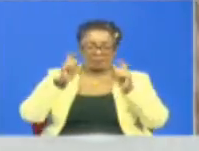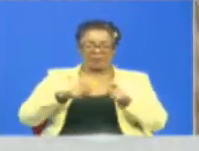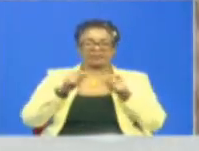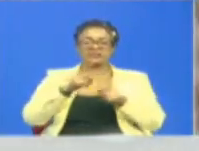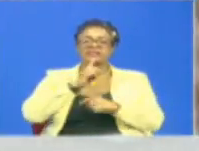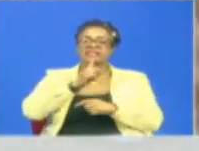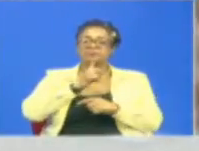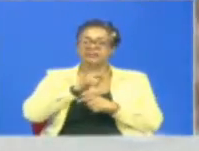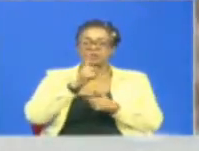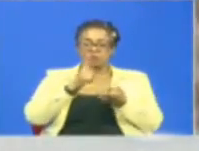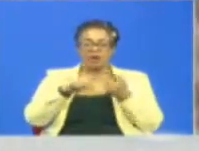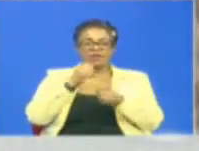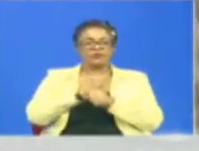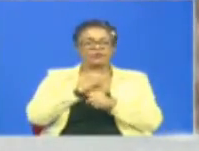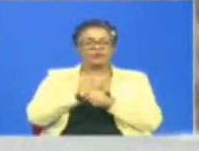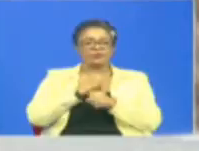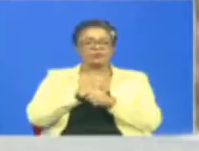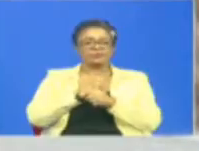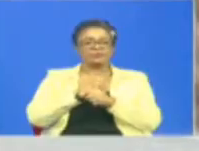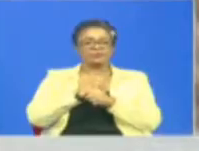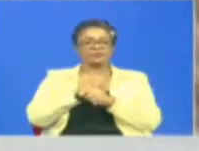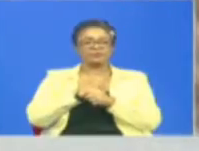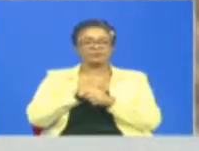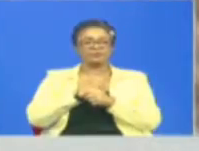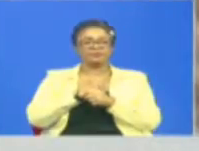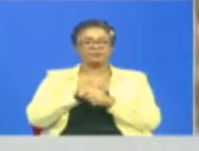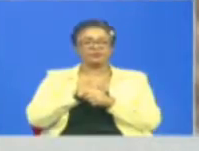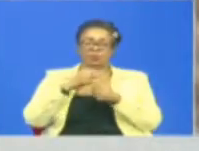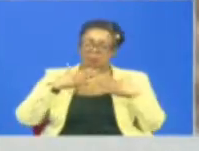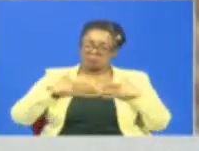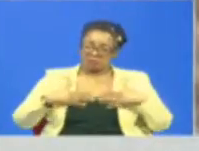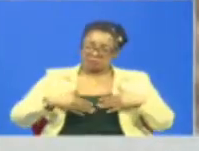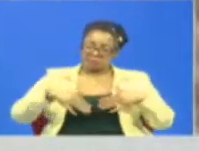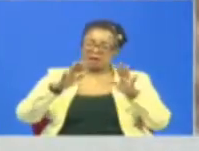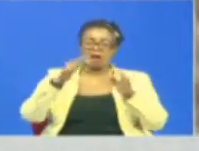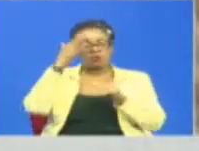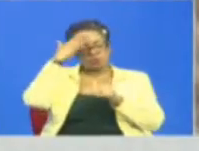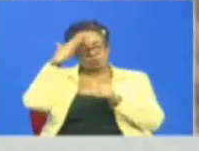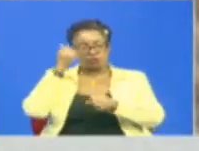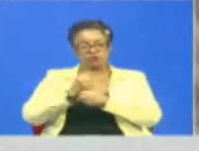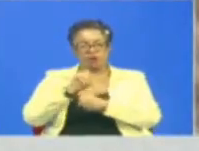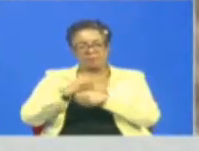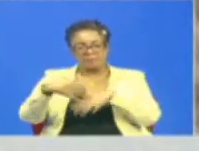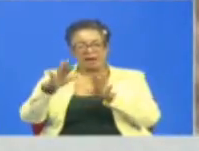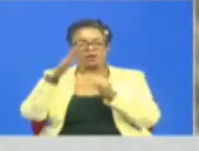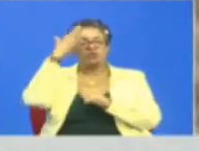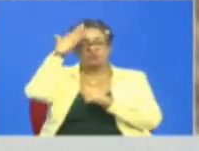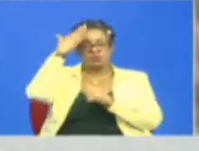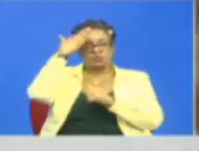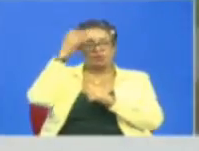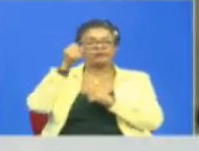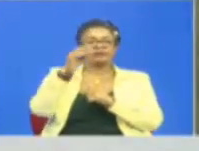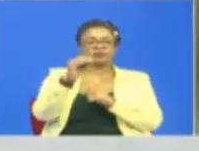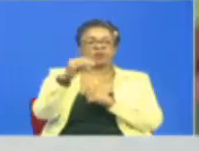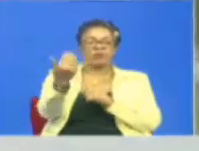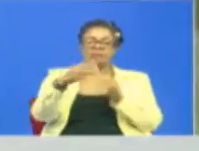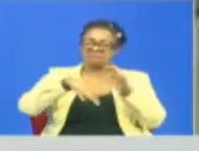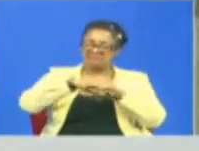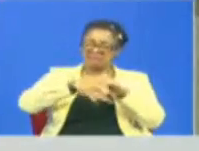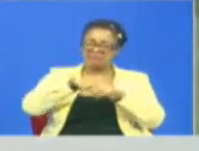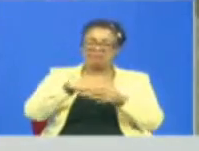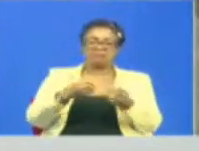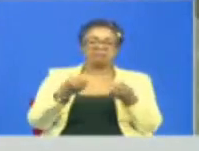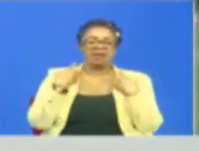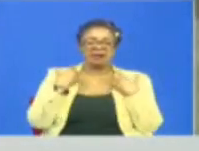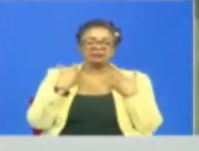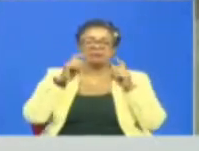kwa Kenya unafanya. Unajua wewe unajua body yako, unajua job yako. Yeah, so unajua kucheza ball, kuna zile vitu unahitaji